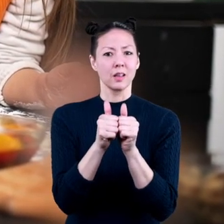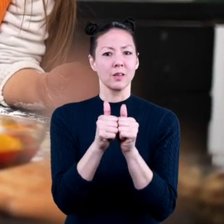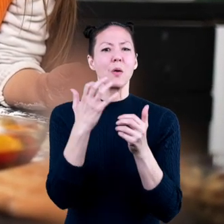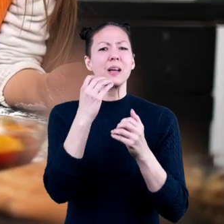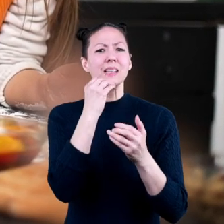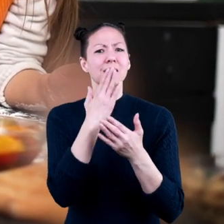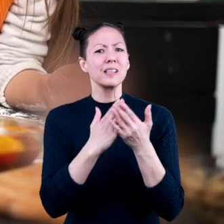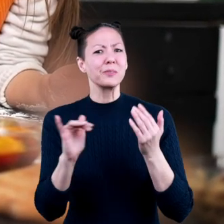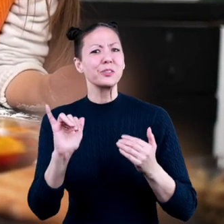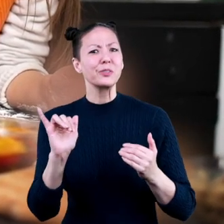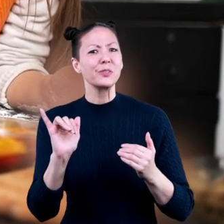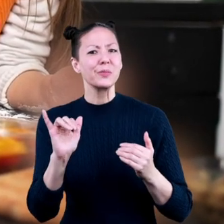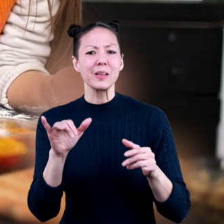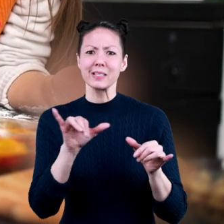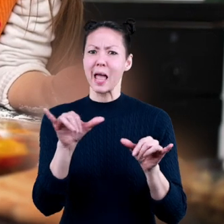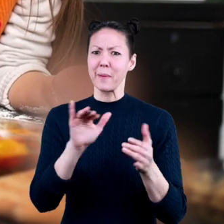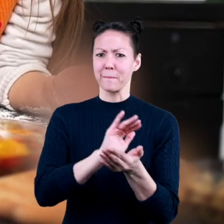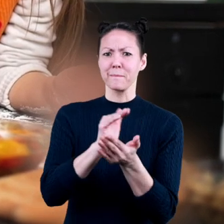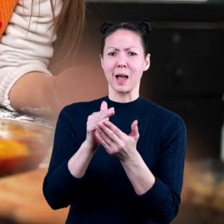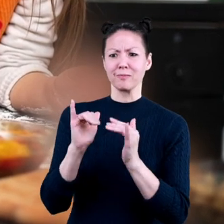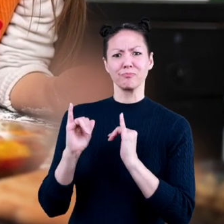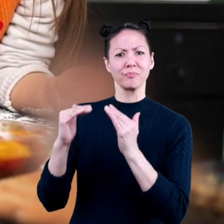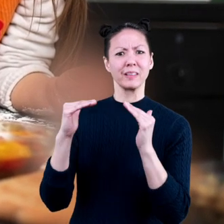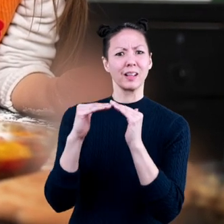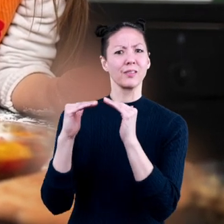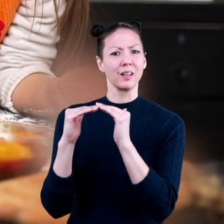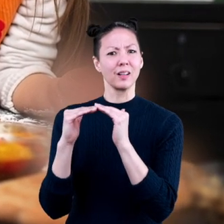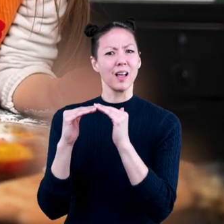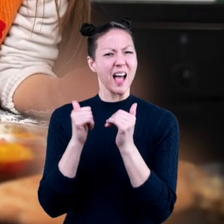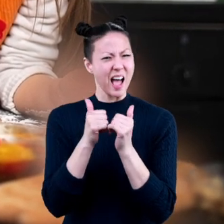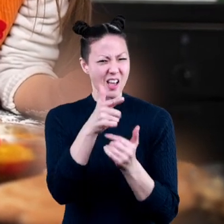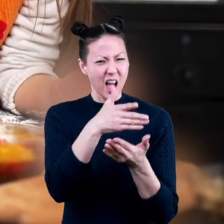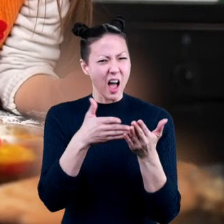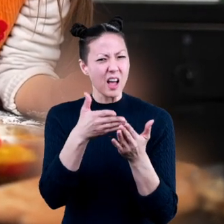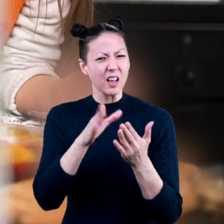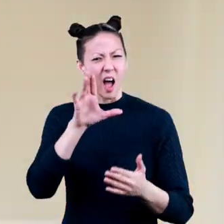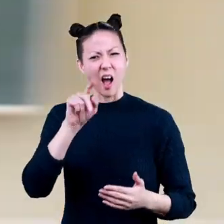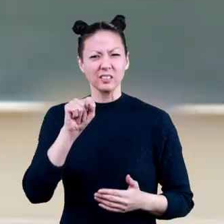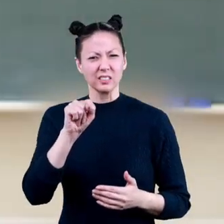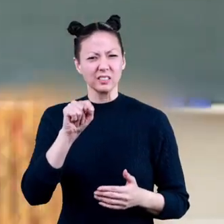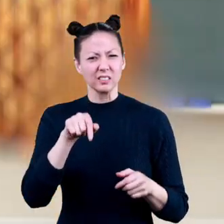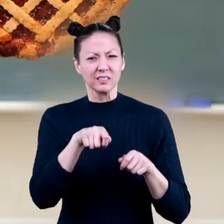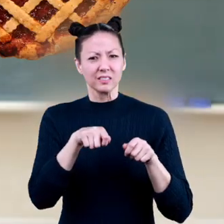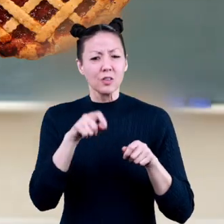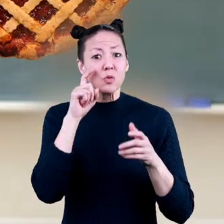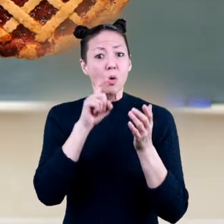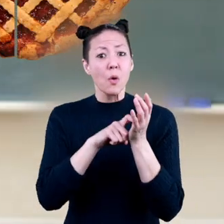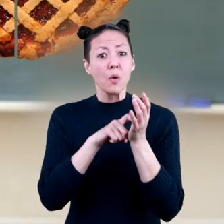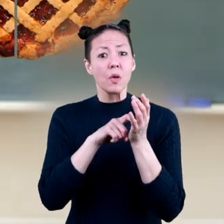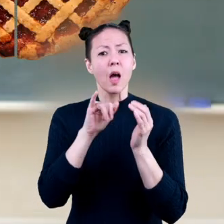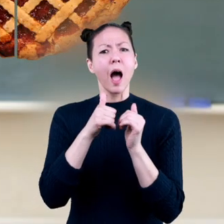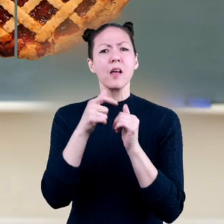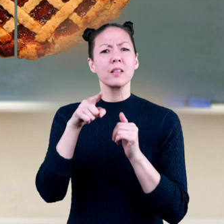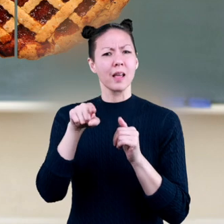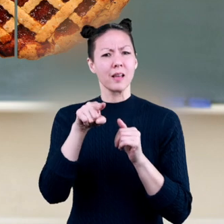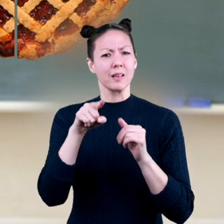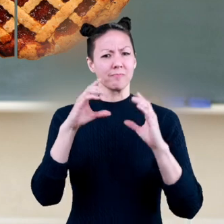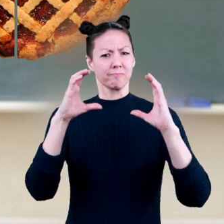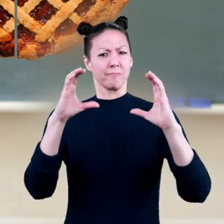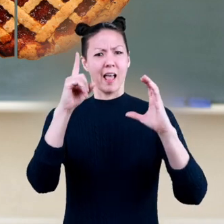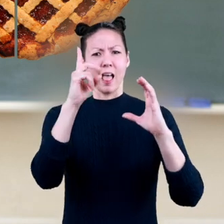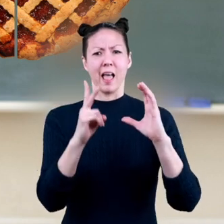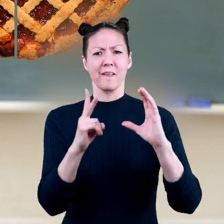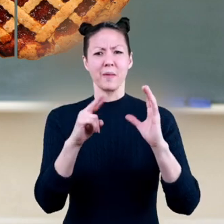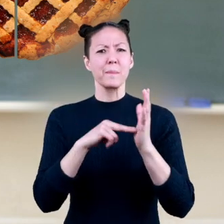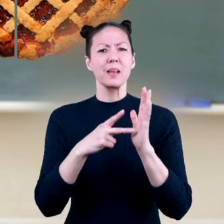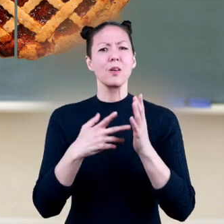would probably want to eat the same amount of pizza. How would you cut the pizza or pie? Notice how they are now cut in half. A half